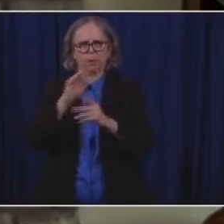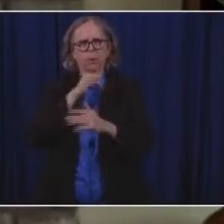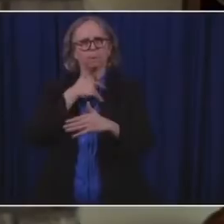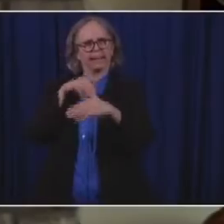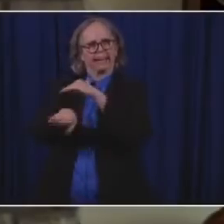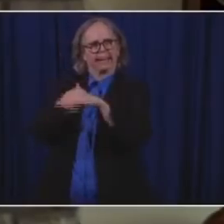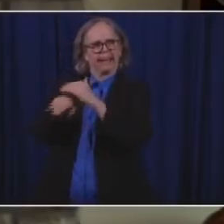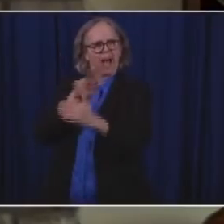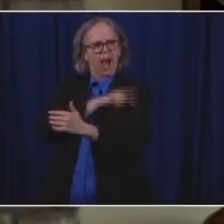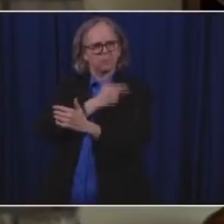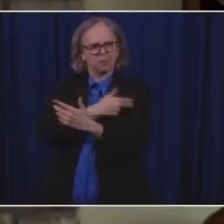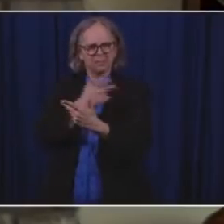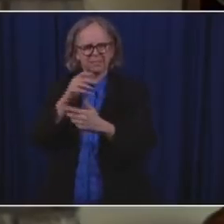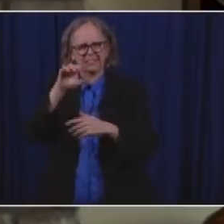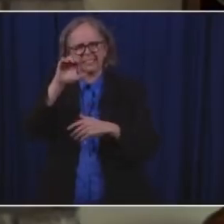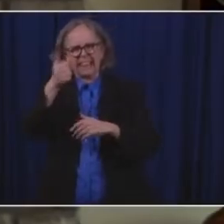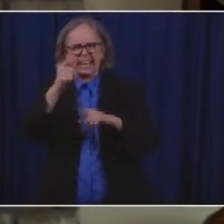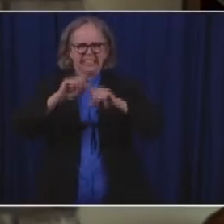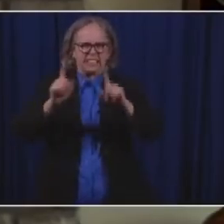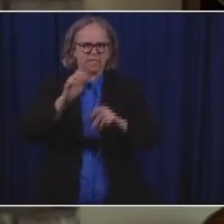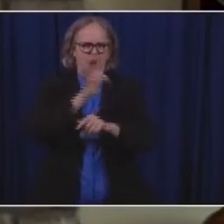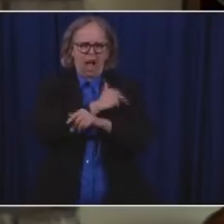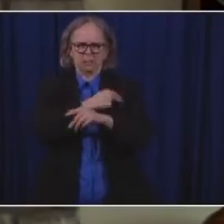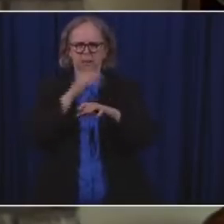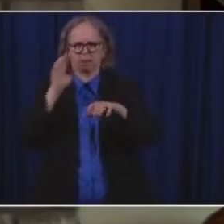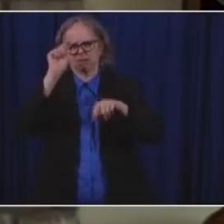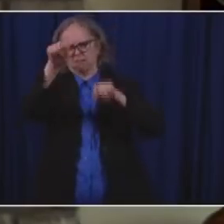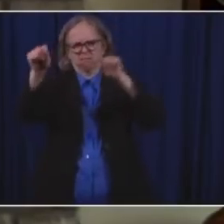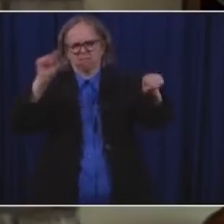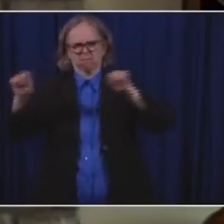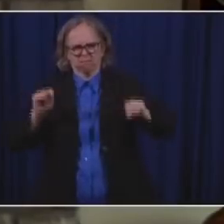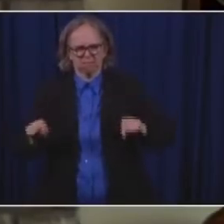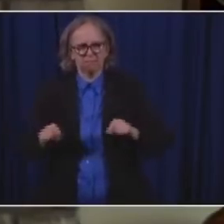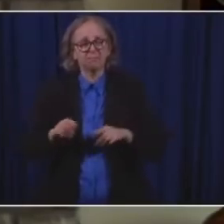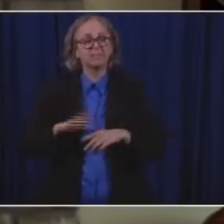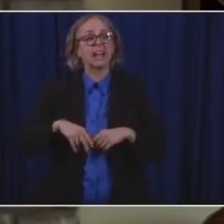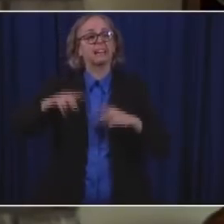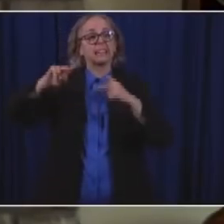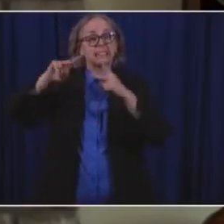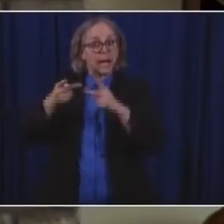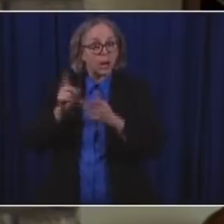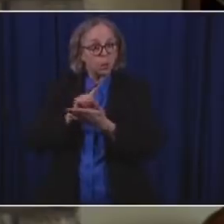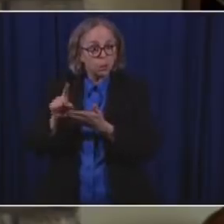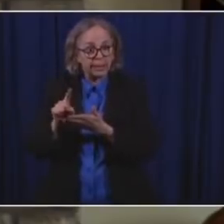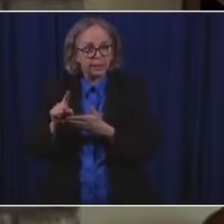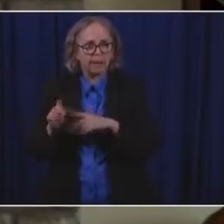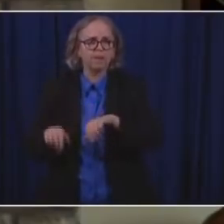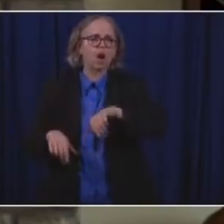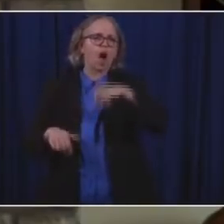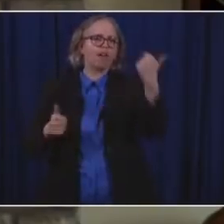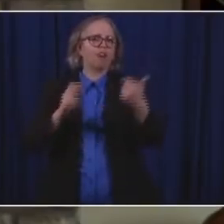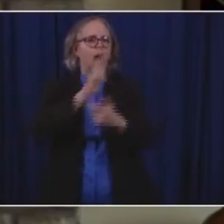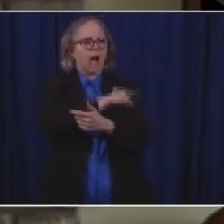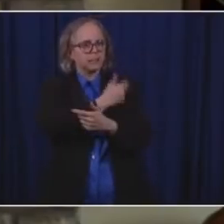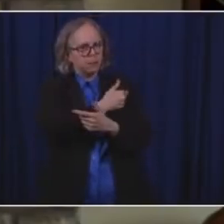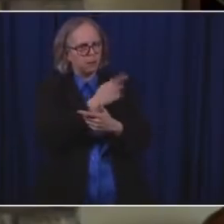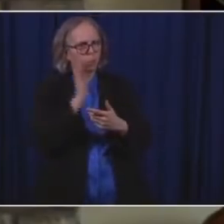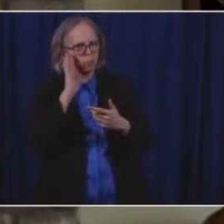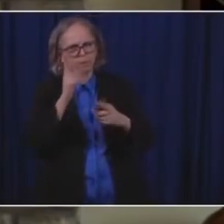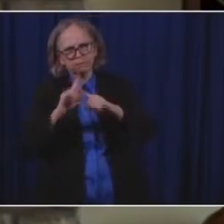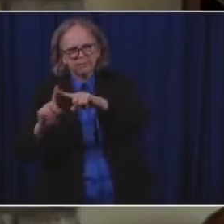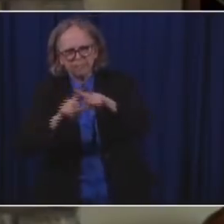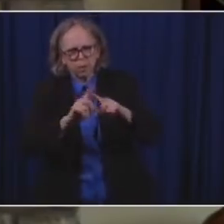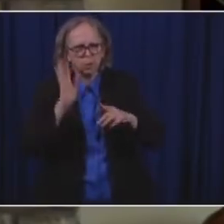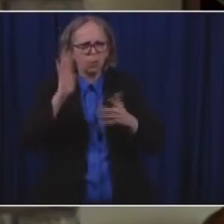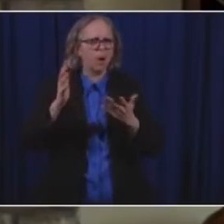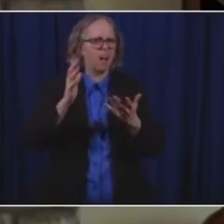hospitals around the state. When you get into the second week, you're going into other hospitals, and those decisions